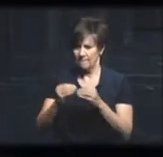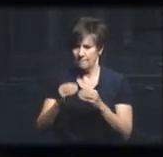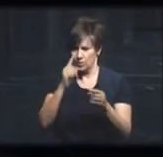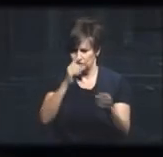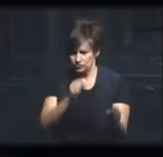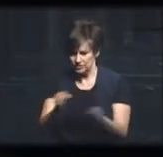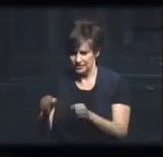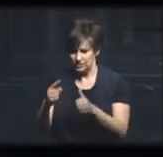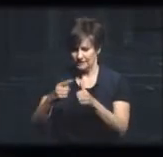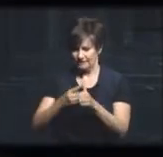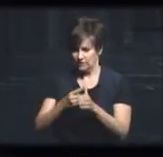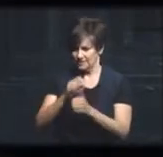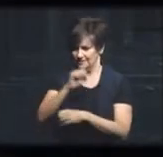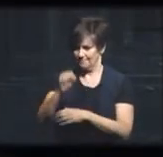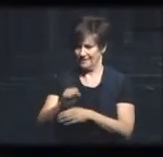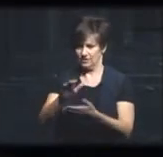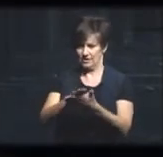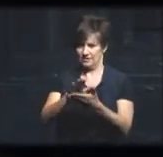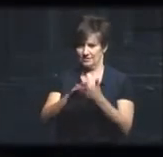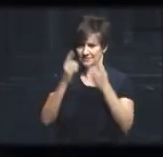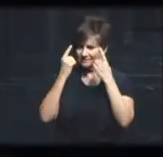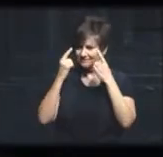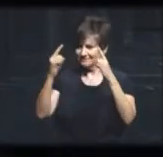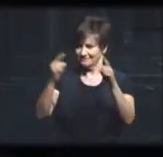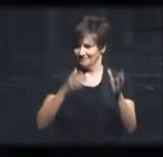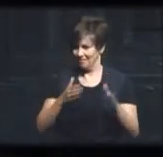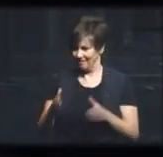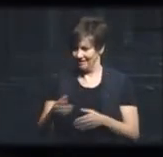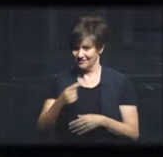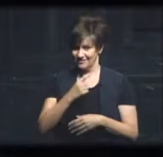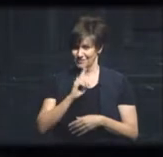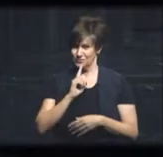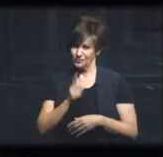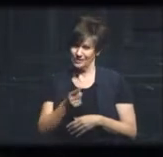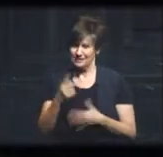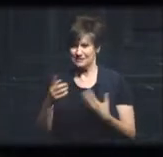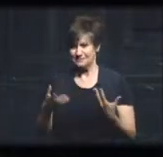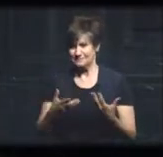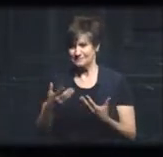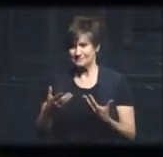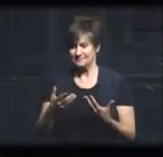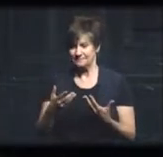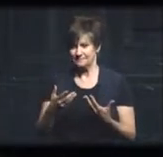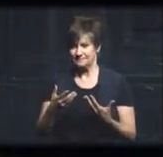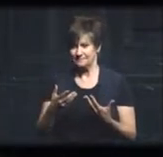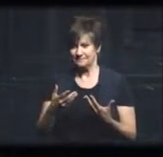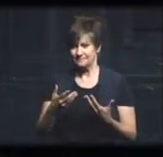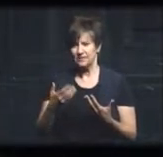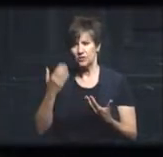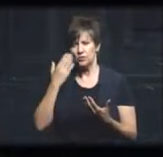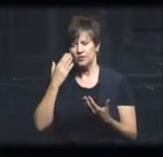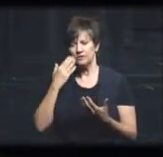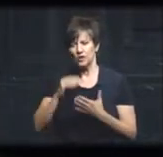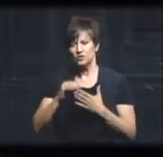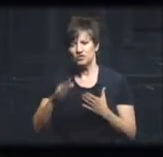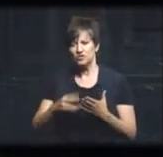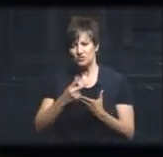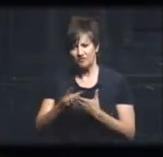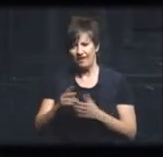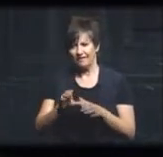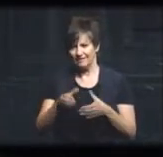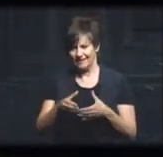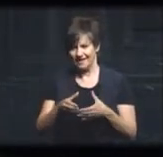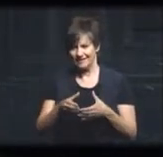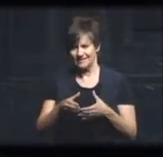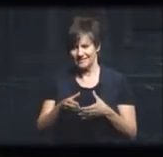first semester academic success plans. And so this is really about the fact that we know that students who fail classes in